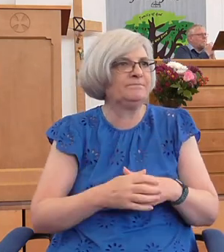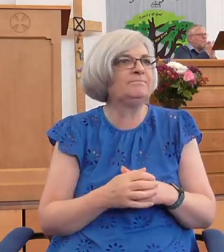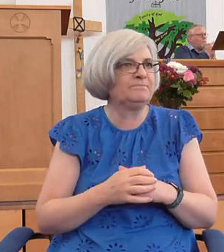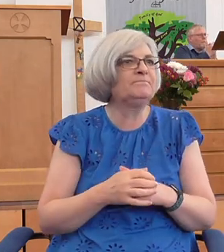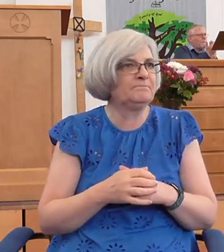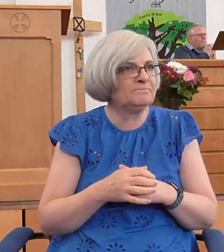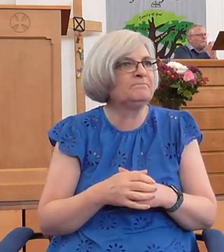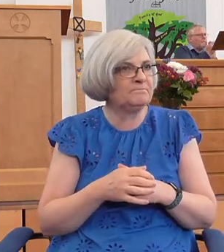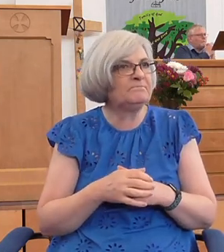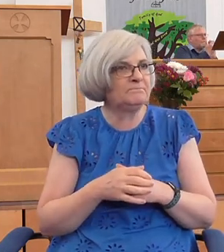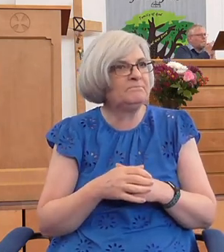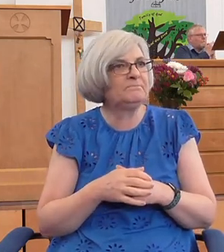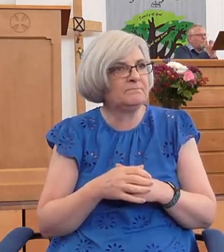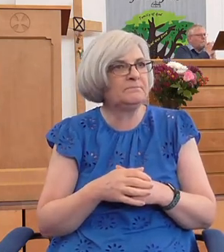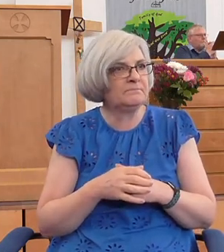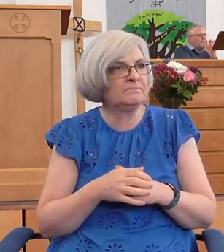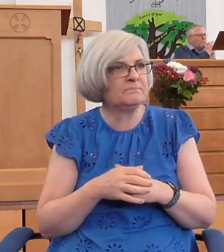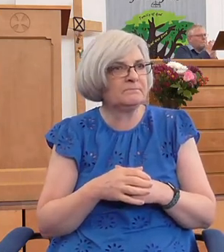done.